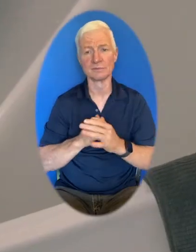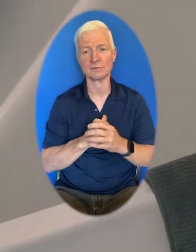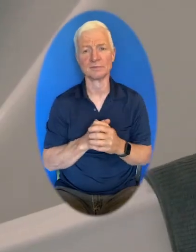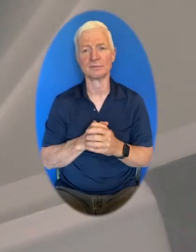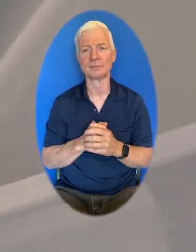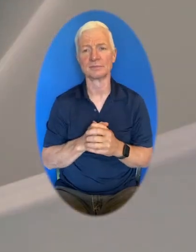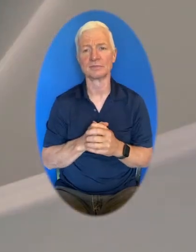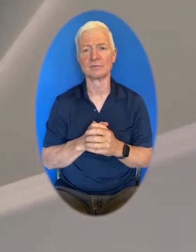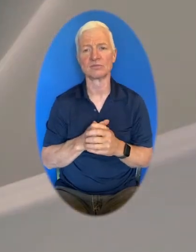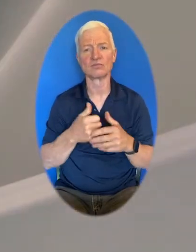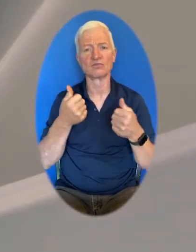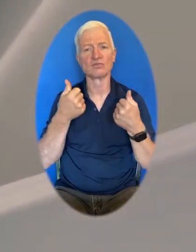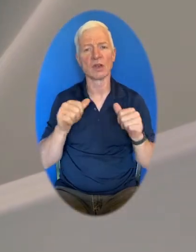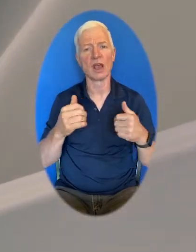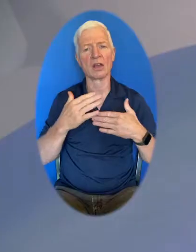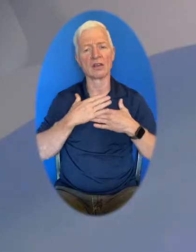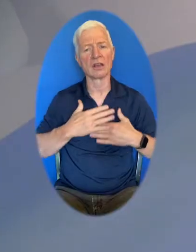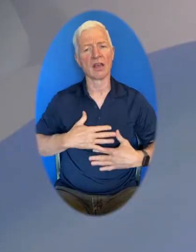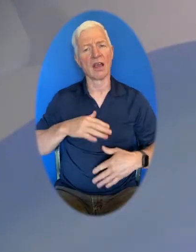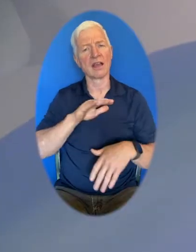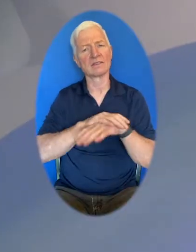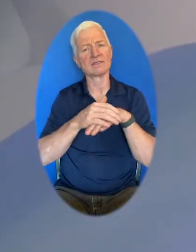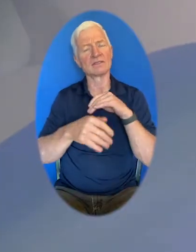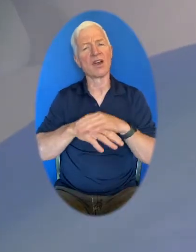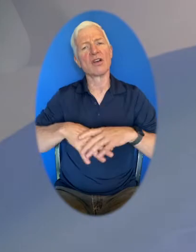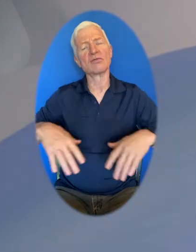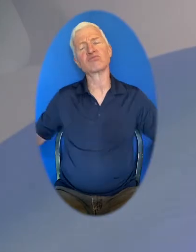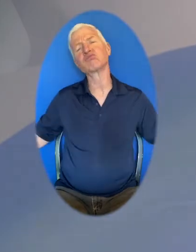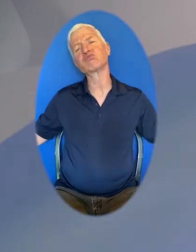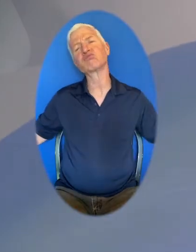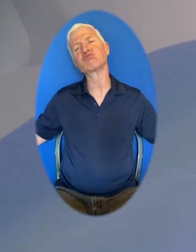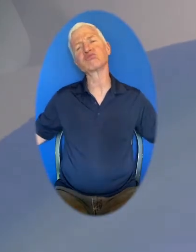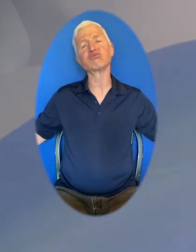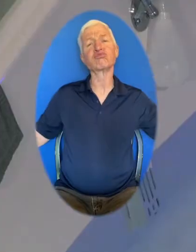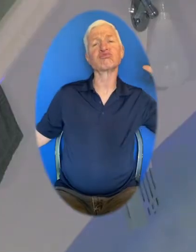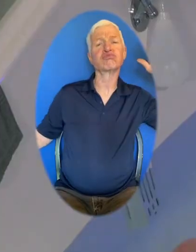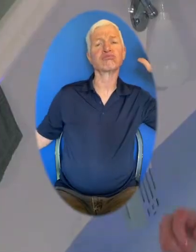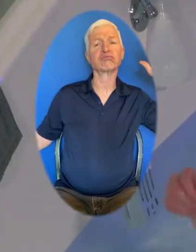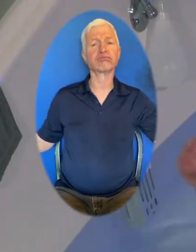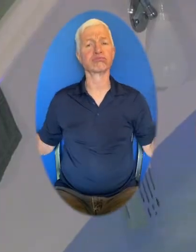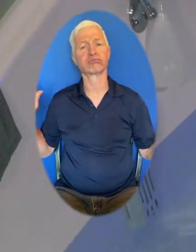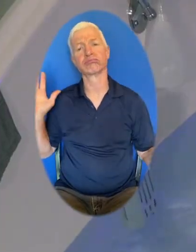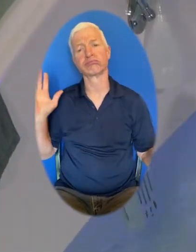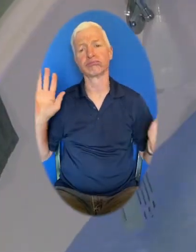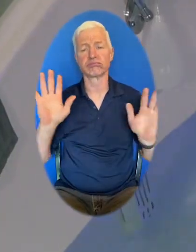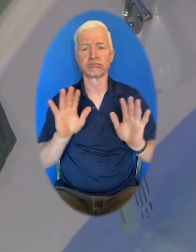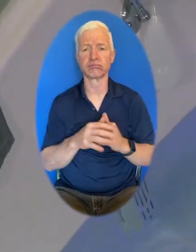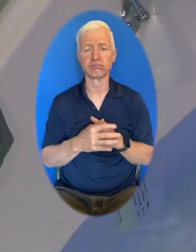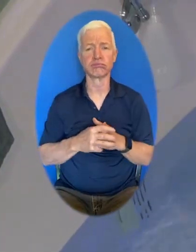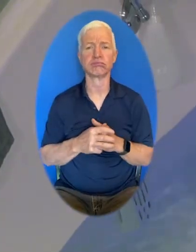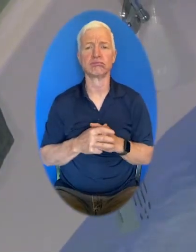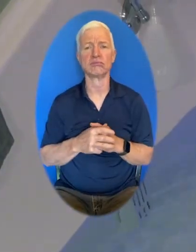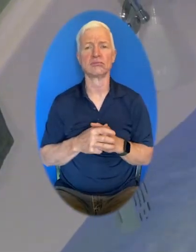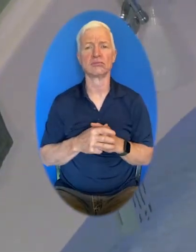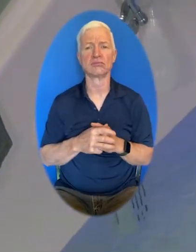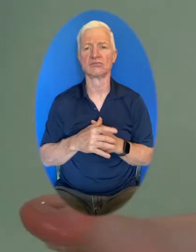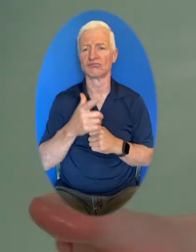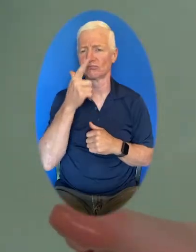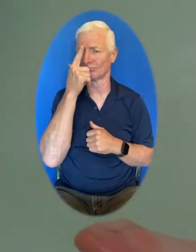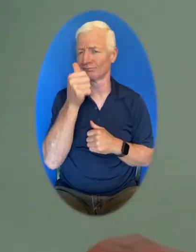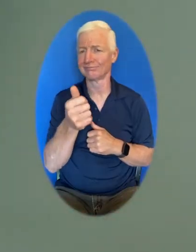rinse and dry your eyes. Try different positions to find what is most comfortable. You could raise your arms above your